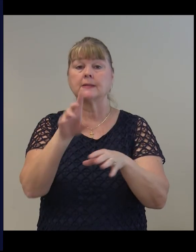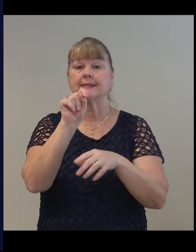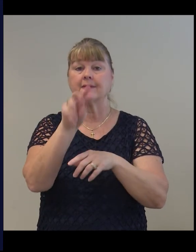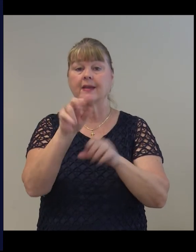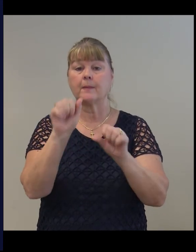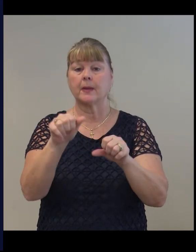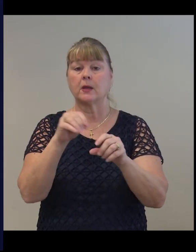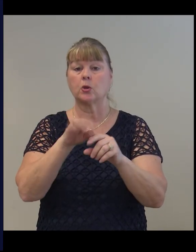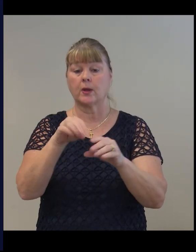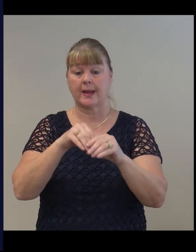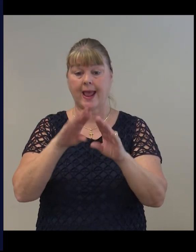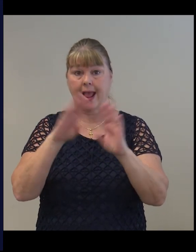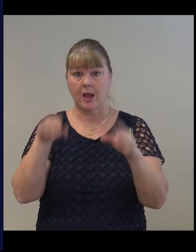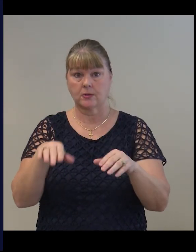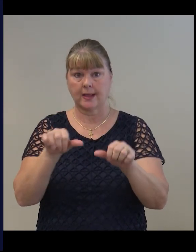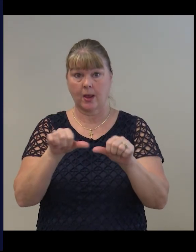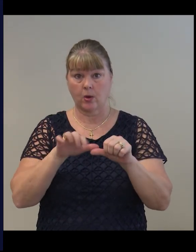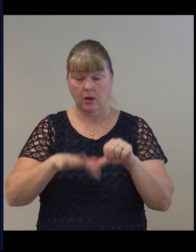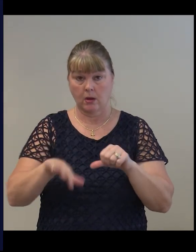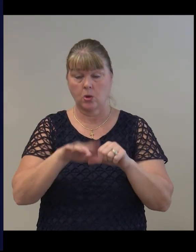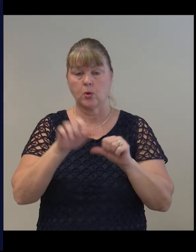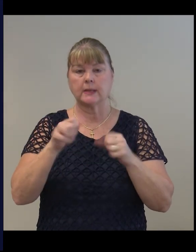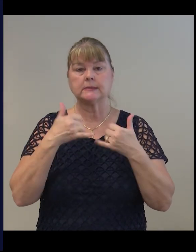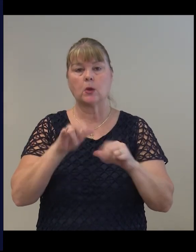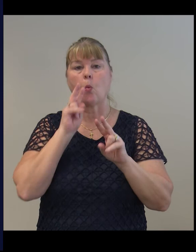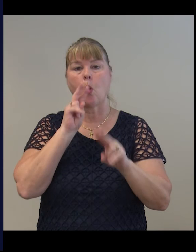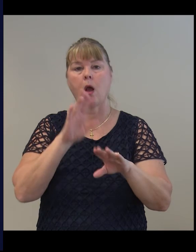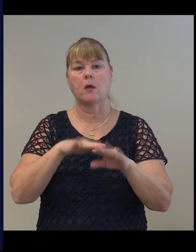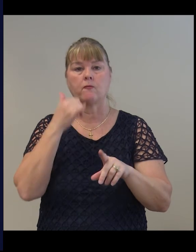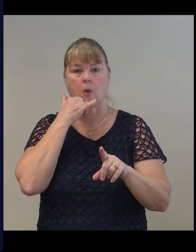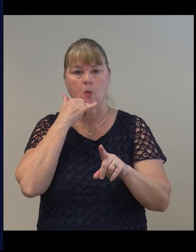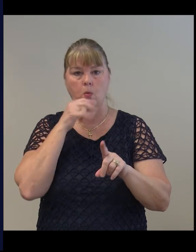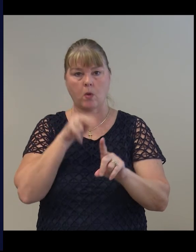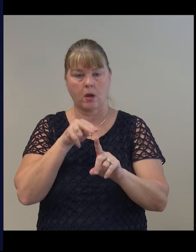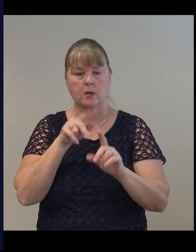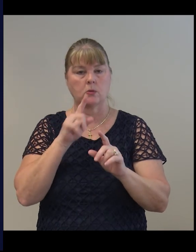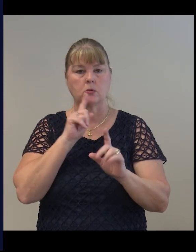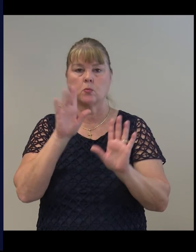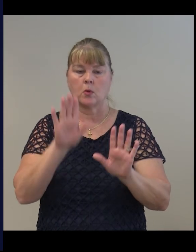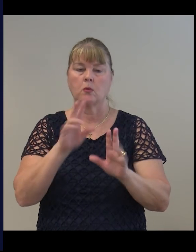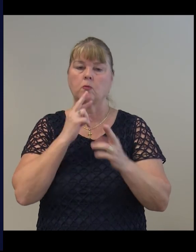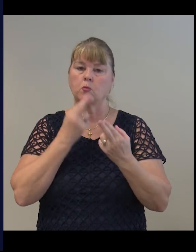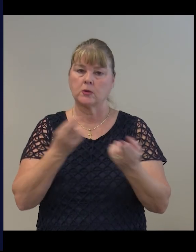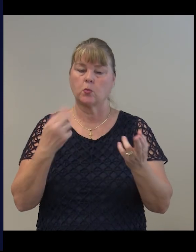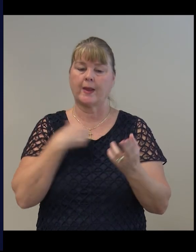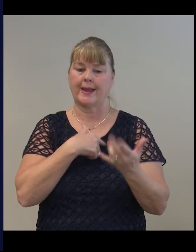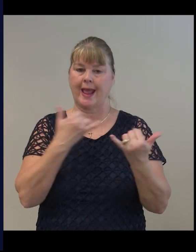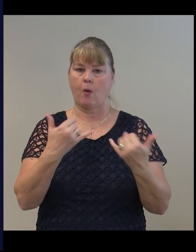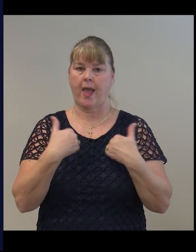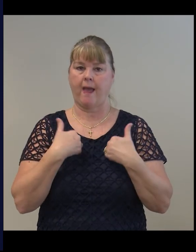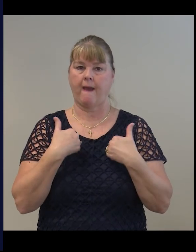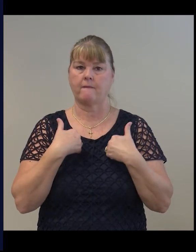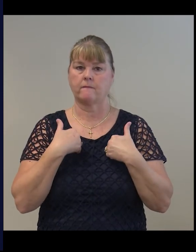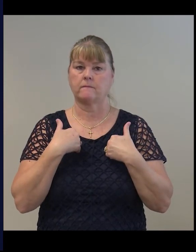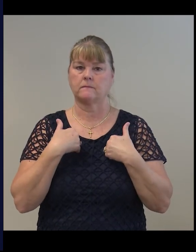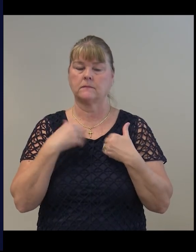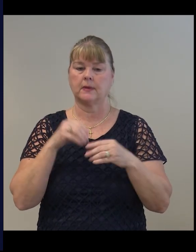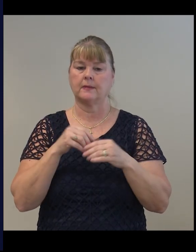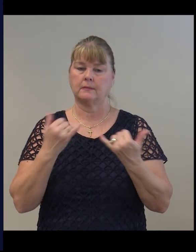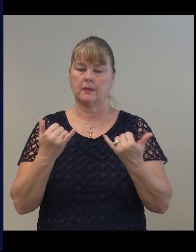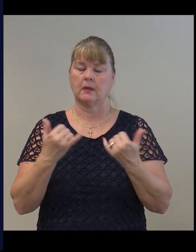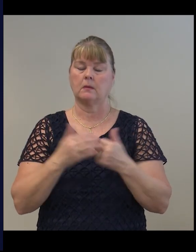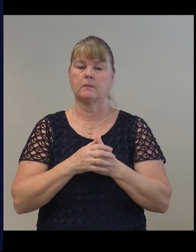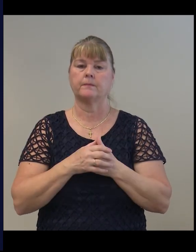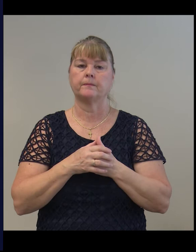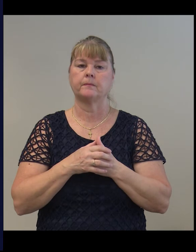lost TV capabilities and you're inside of Chatham County, you can still watch it on your phone. So that's a great resource that we now have in